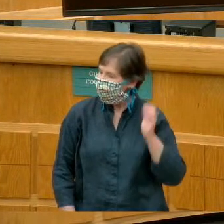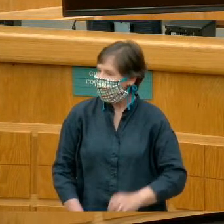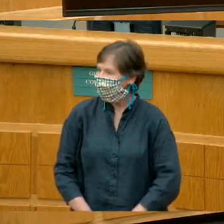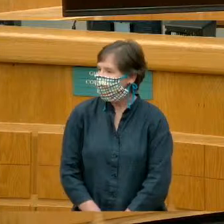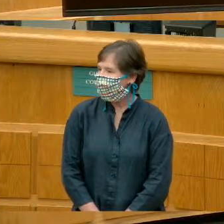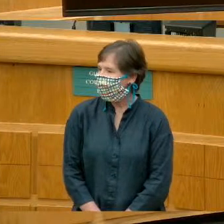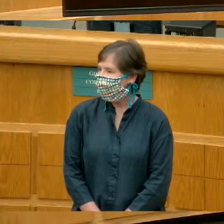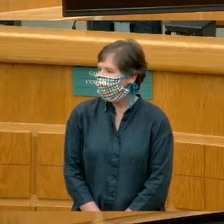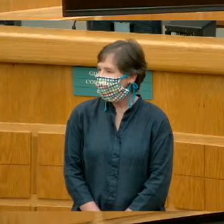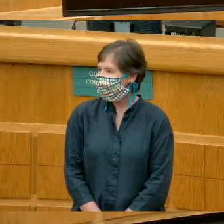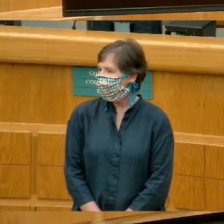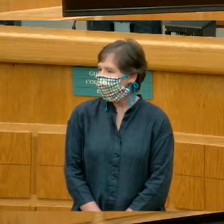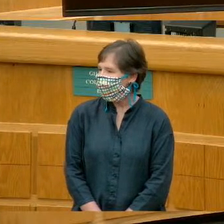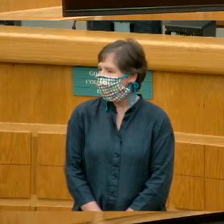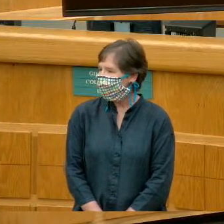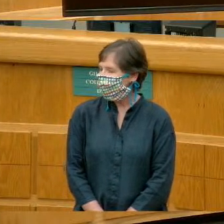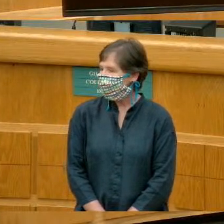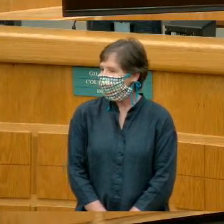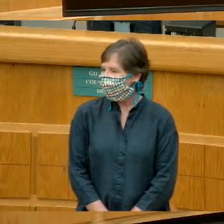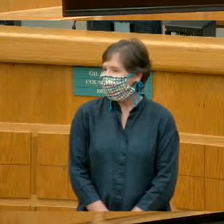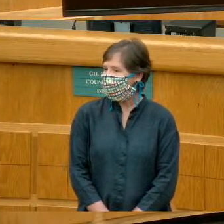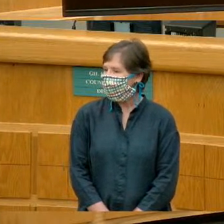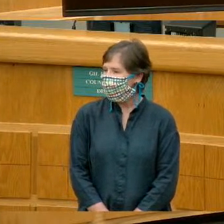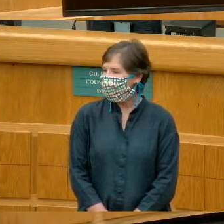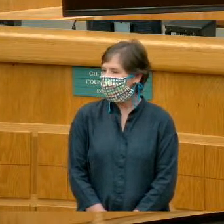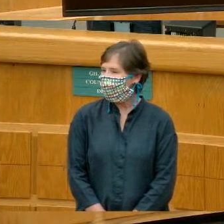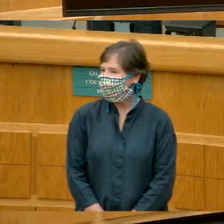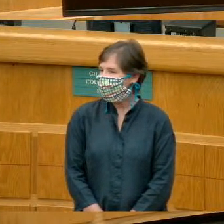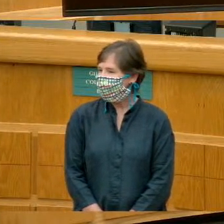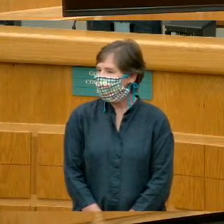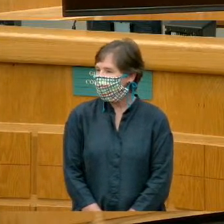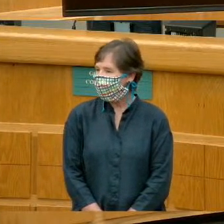su responsabilidad, ya que el futuro de nuestra salud depende de ello.